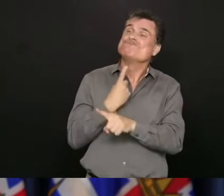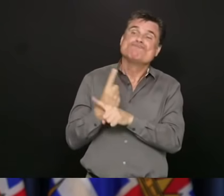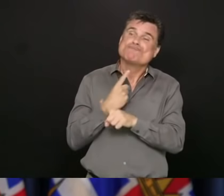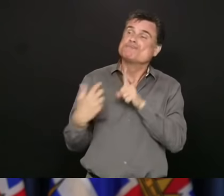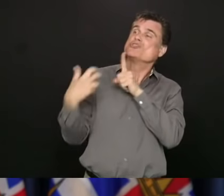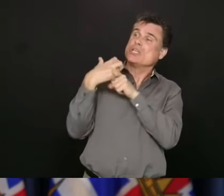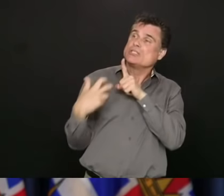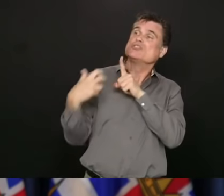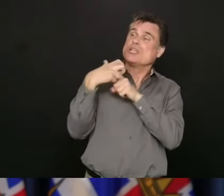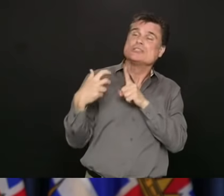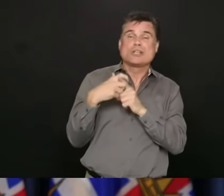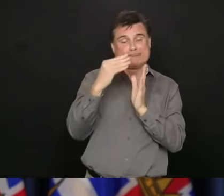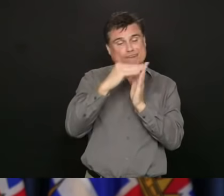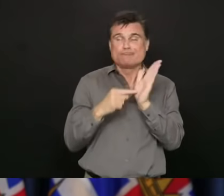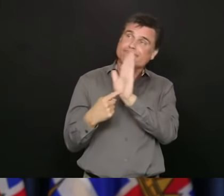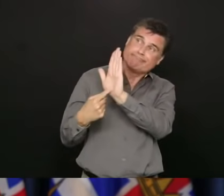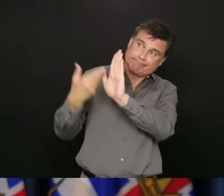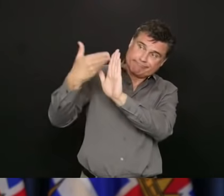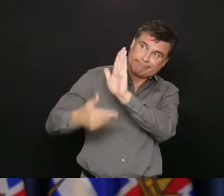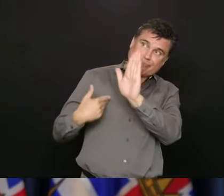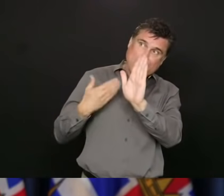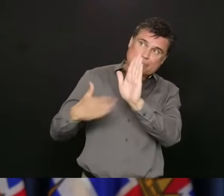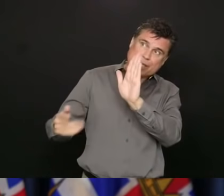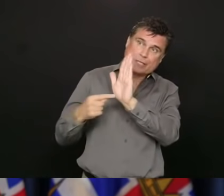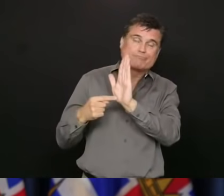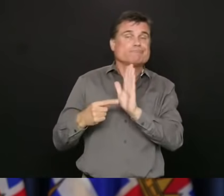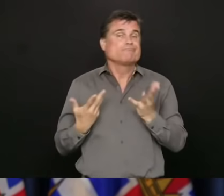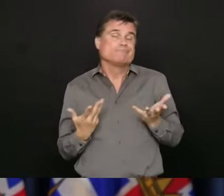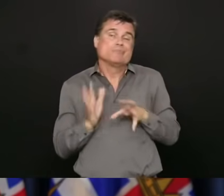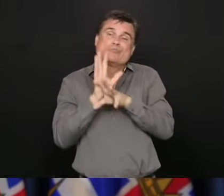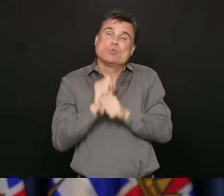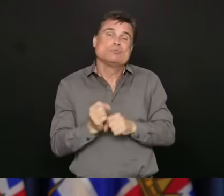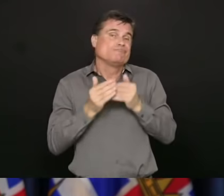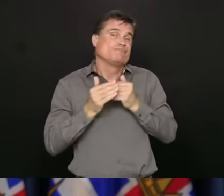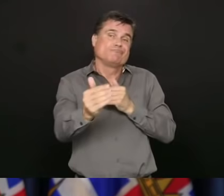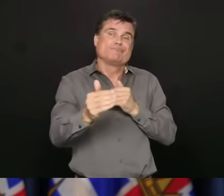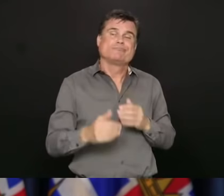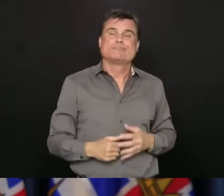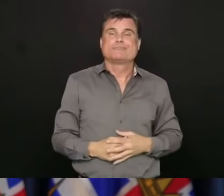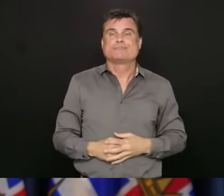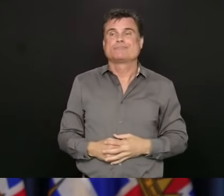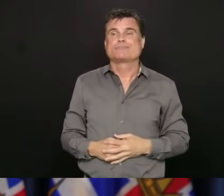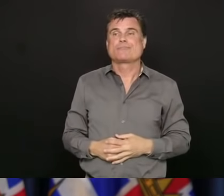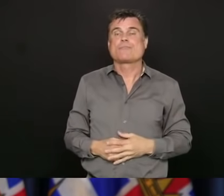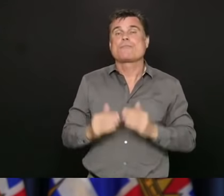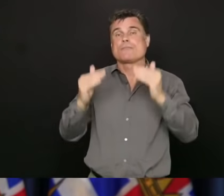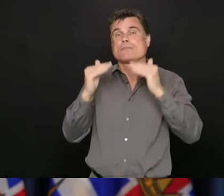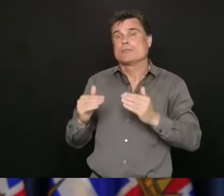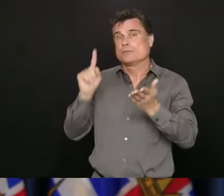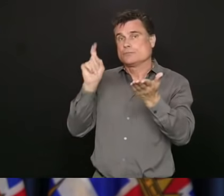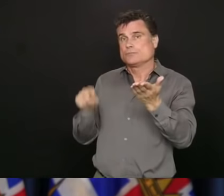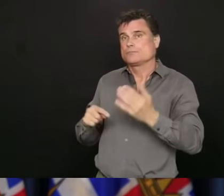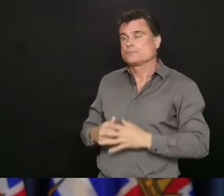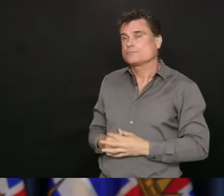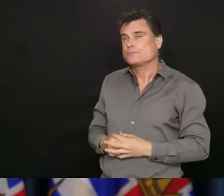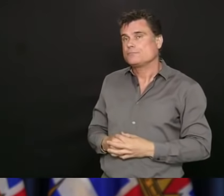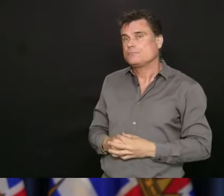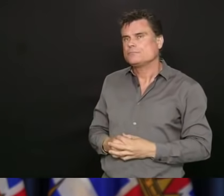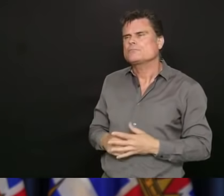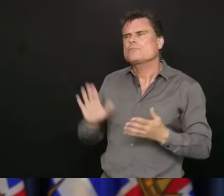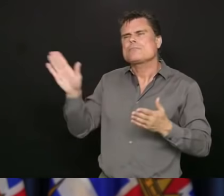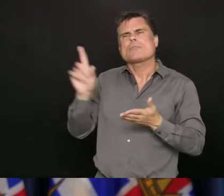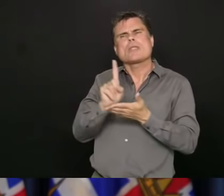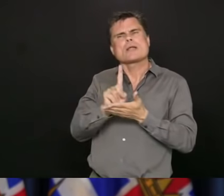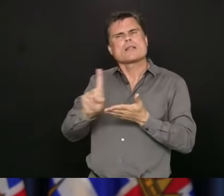Hi, Premier. Last weekend when Shane Simpson was announcing getting the plan to get homeless off the street and